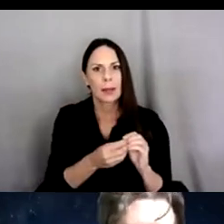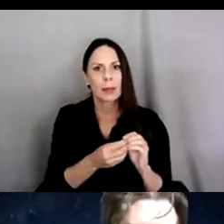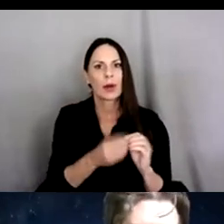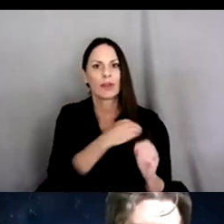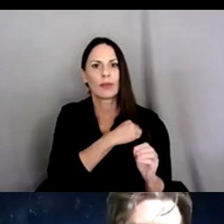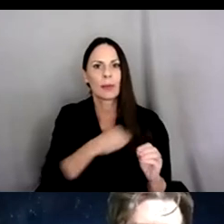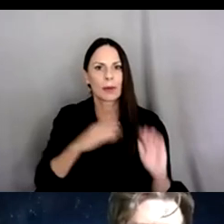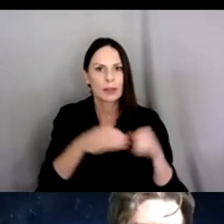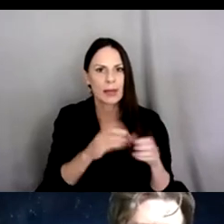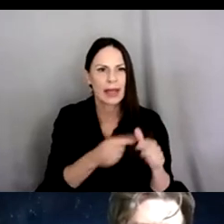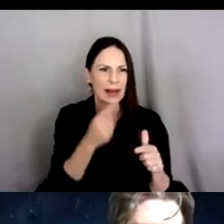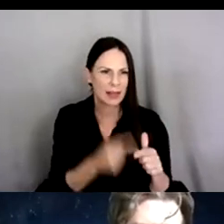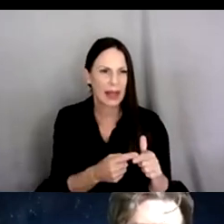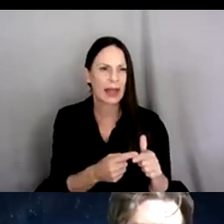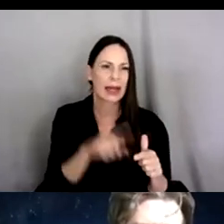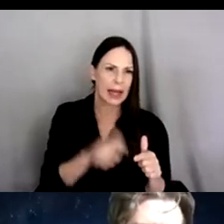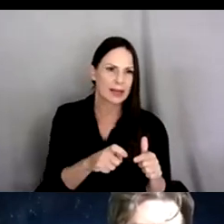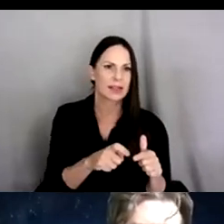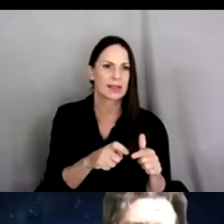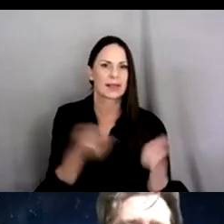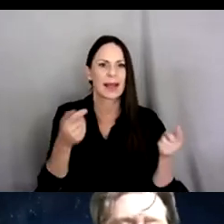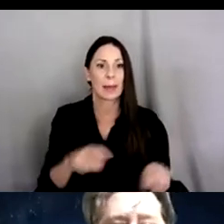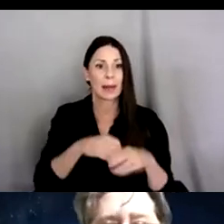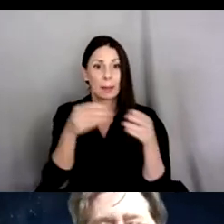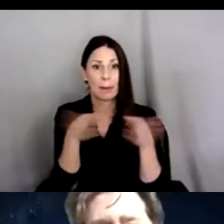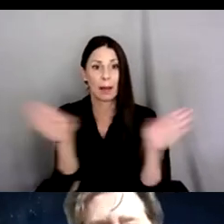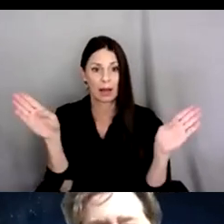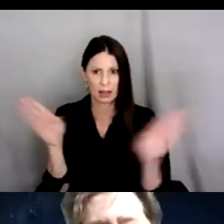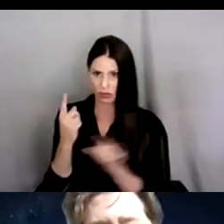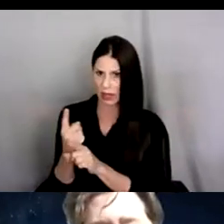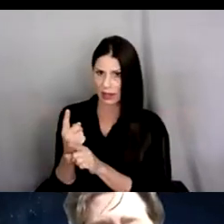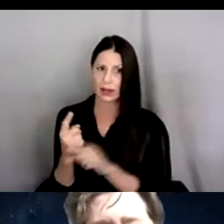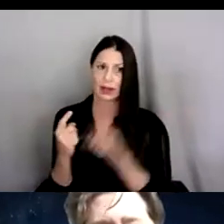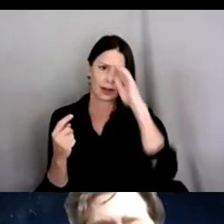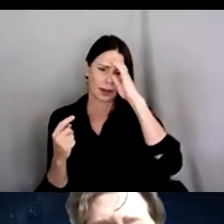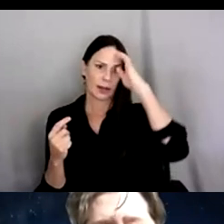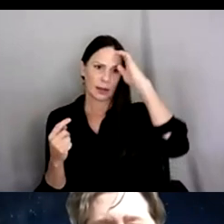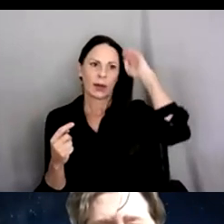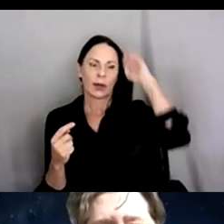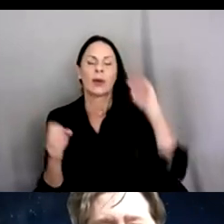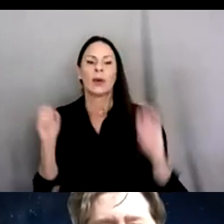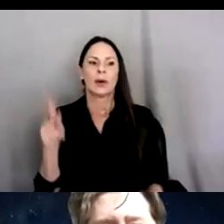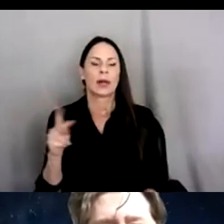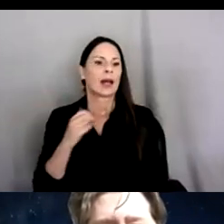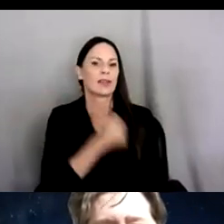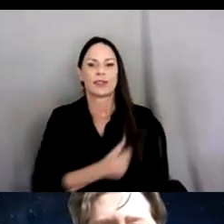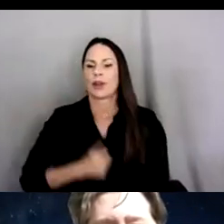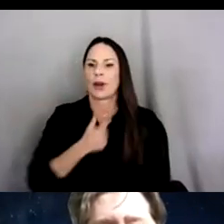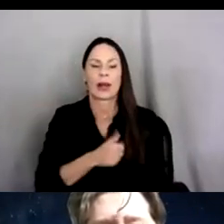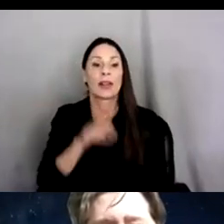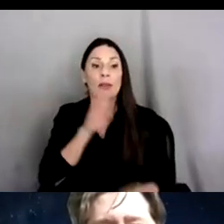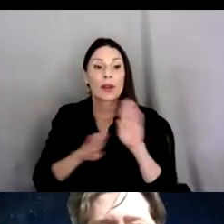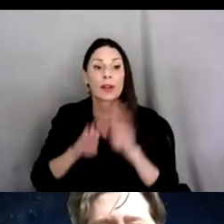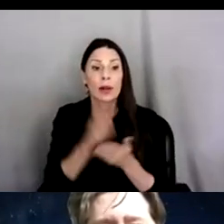I'm understanding. And so the frustrating, sorry, that's on me. So the frustrating part of that for